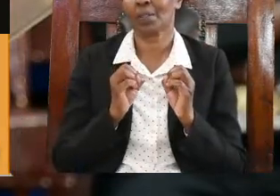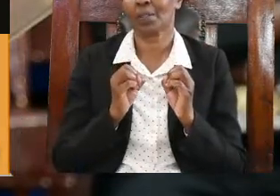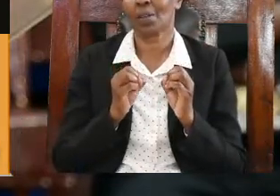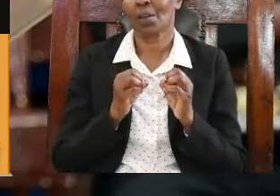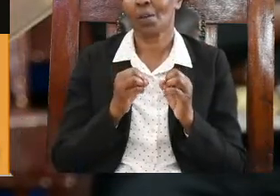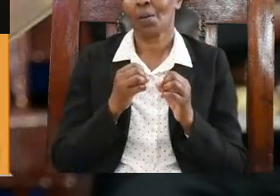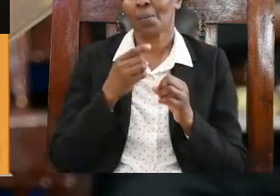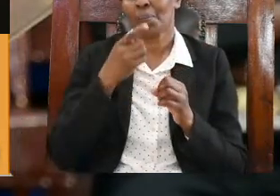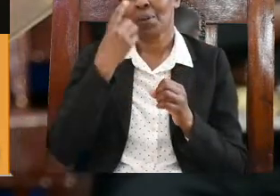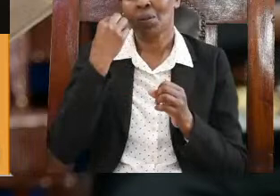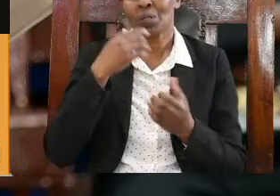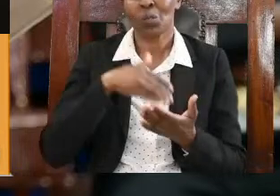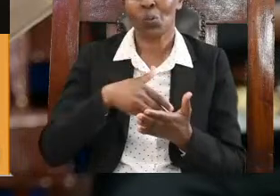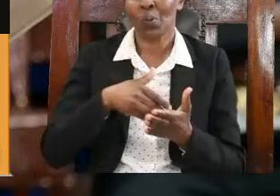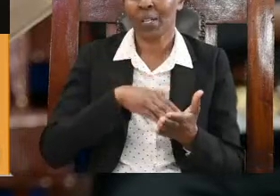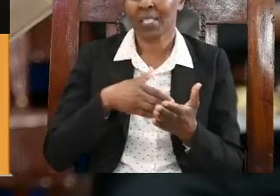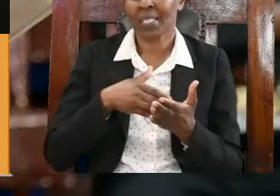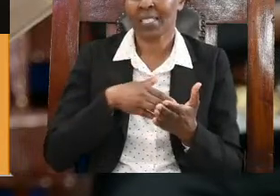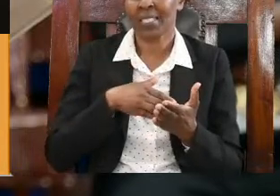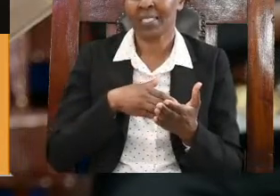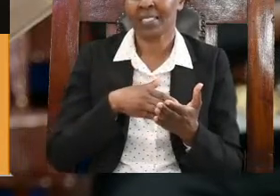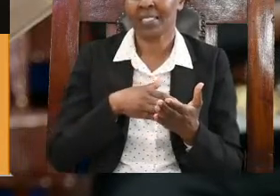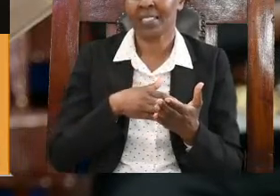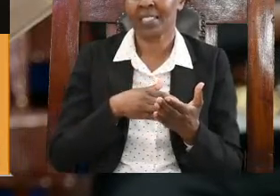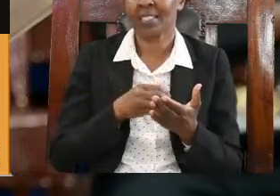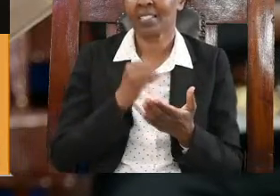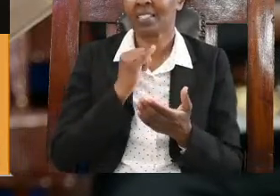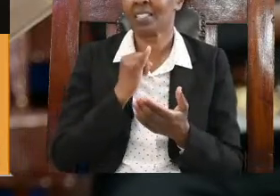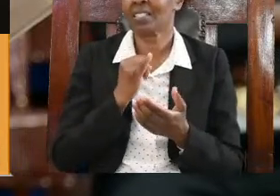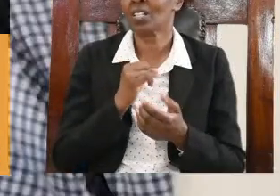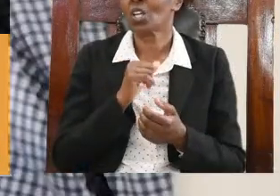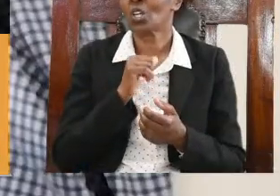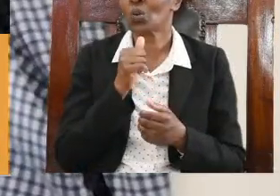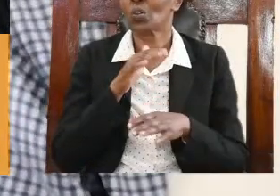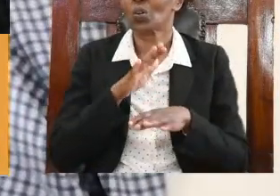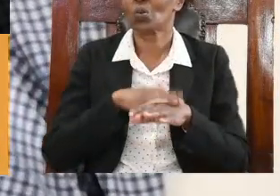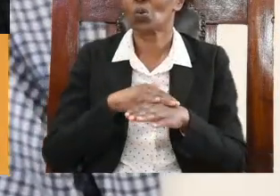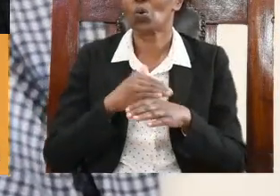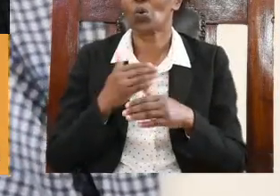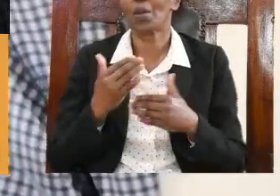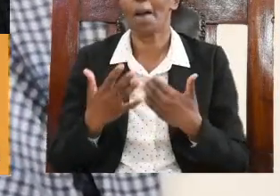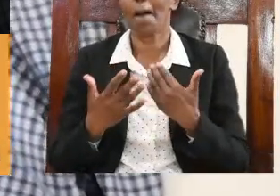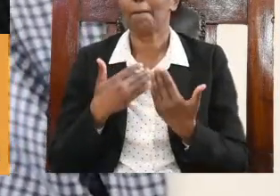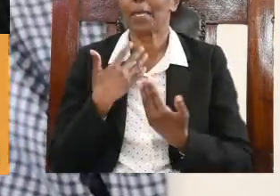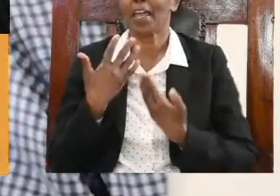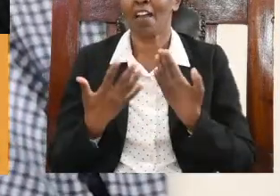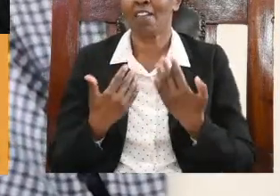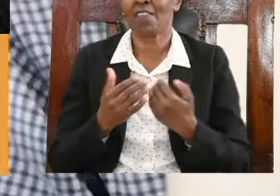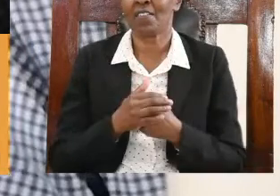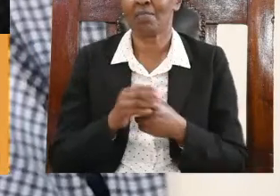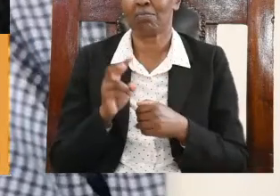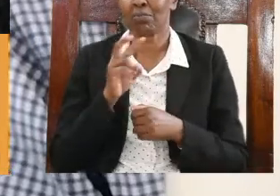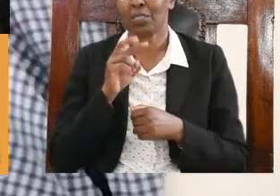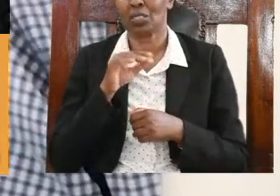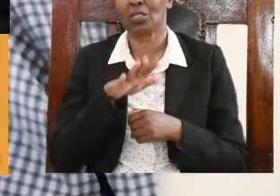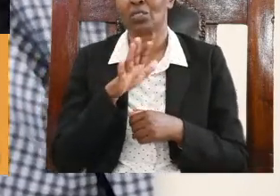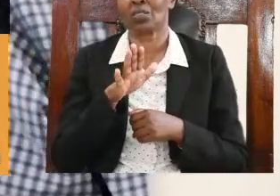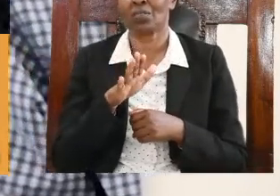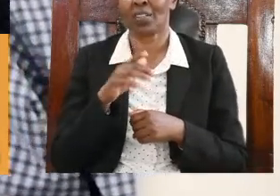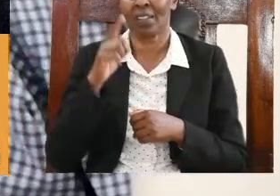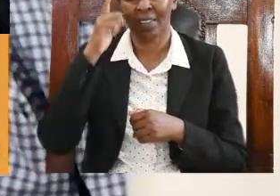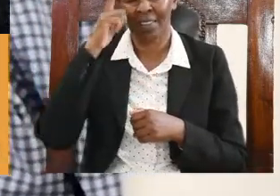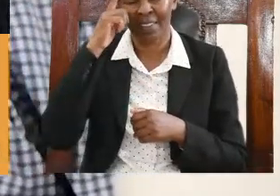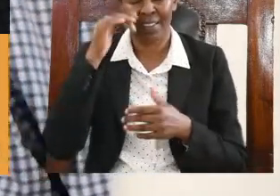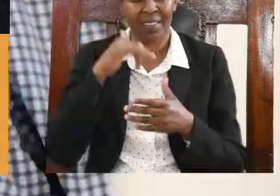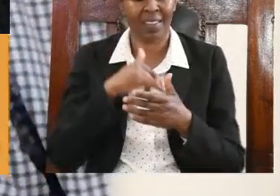Because weaknesses here are not in perfect behaviors. So therefore, do not look at yourself and think it is because